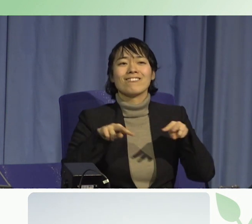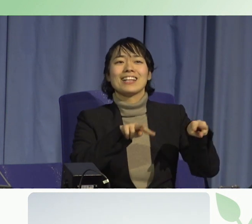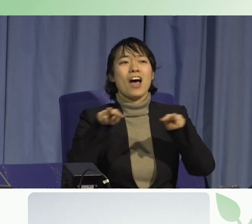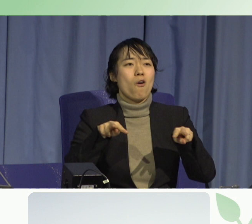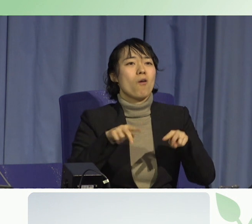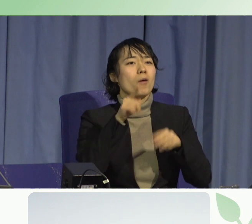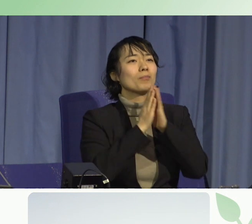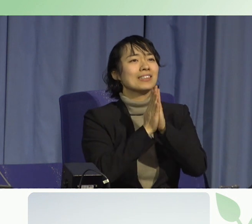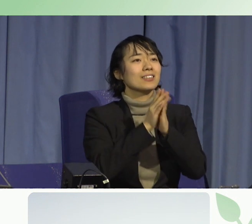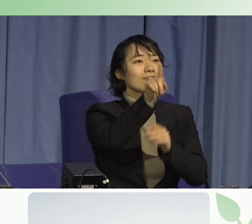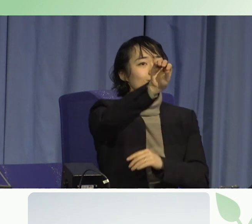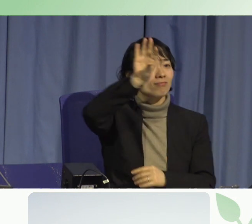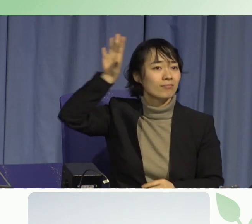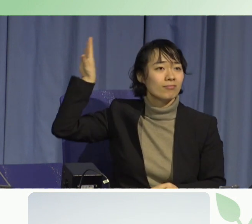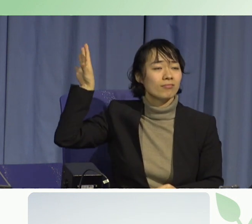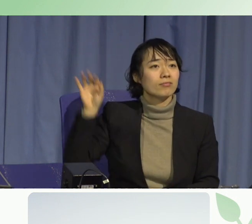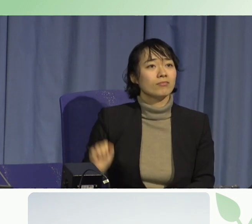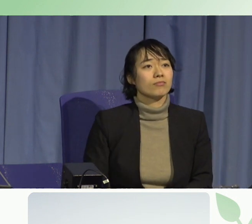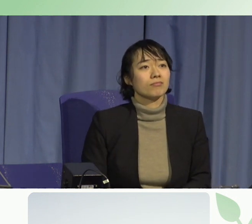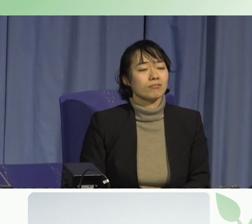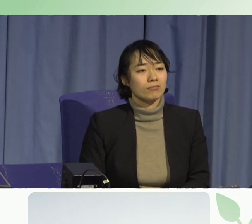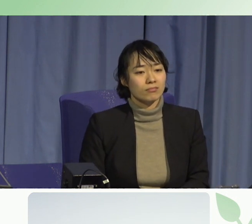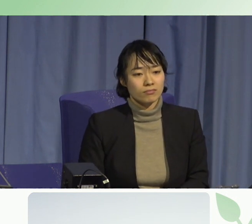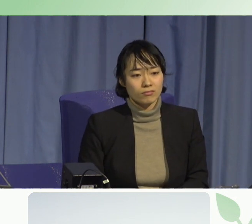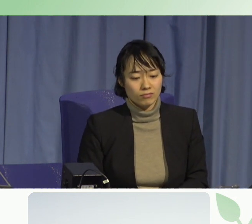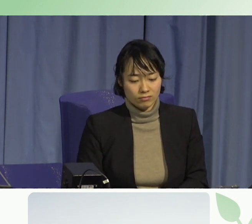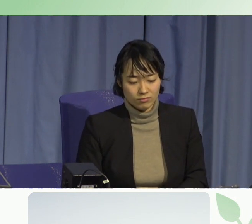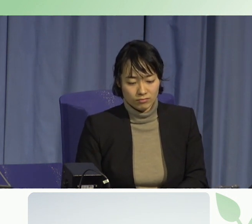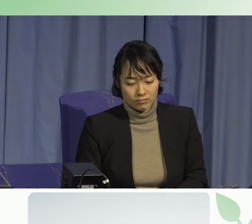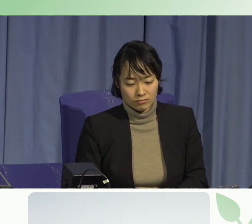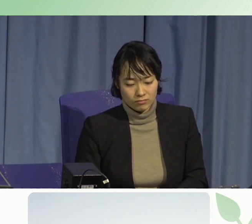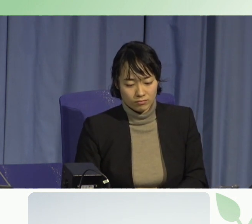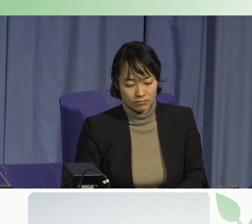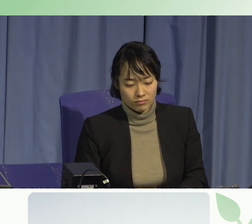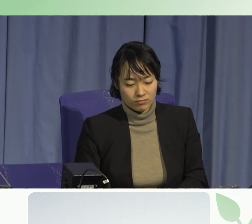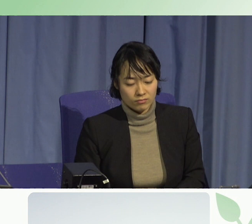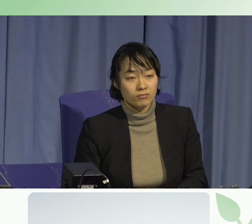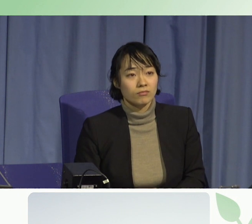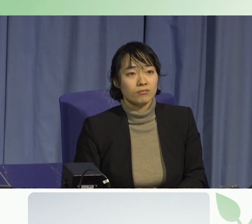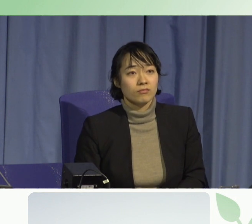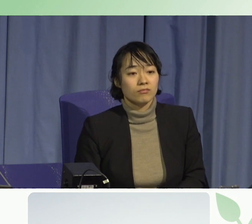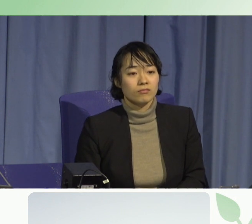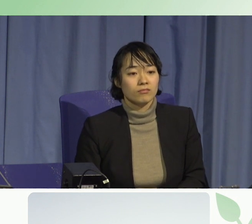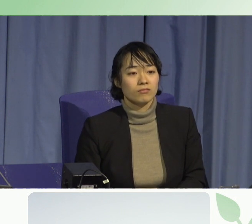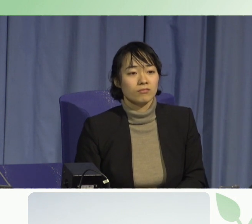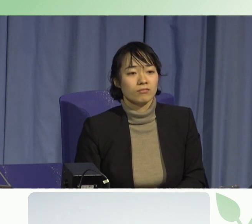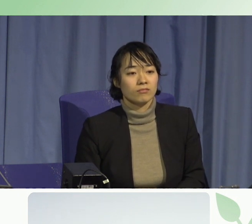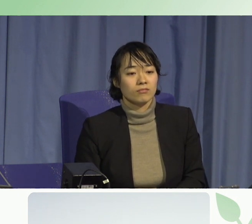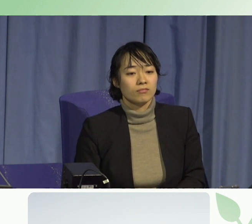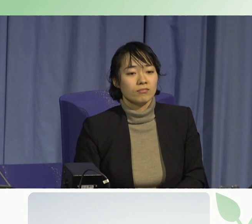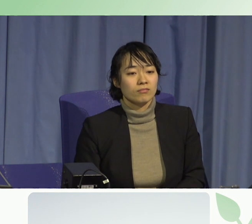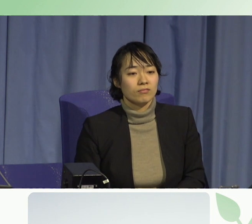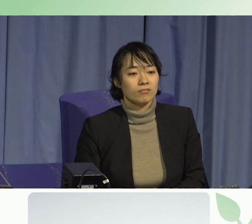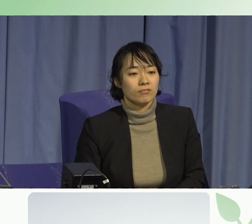language. I have a short video clip for this school. Can you show it on the? Can we see that?